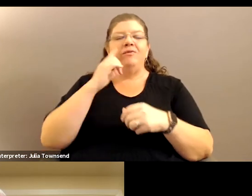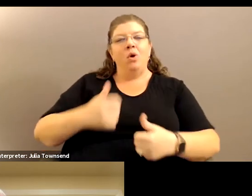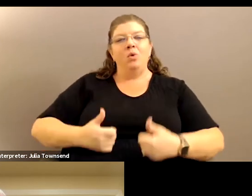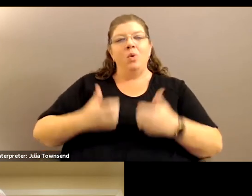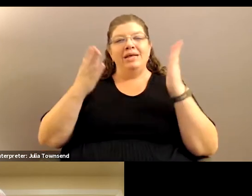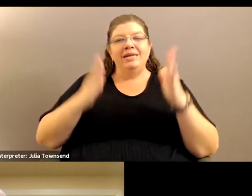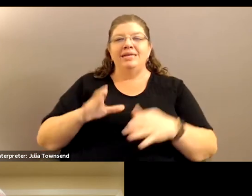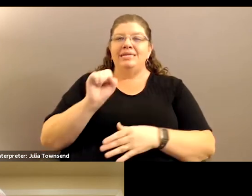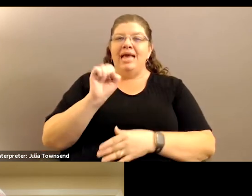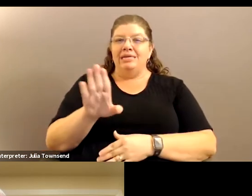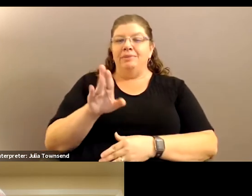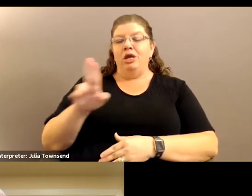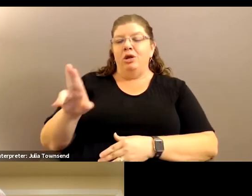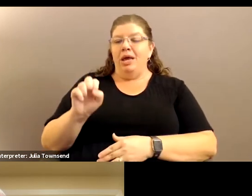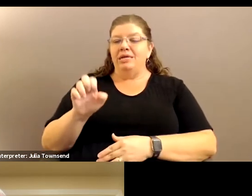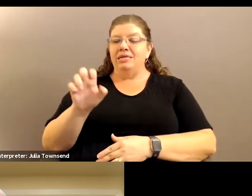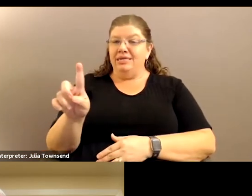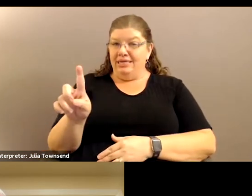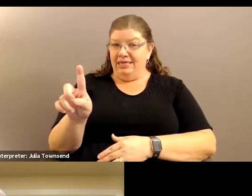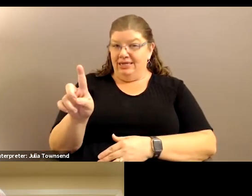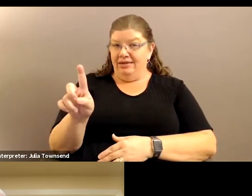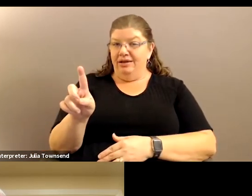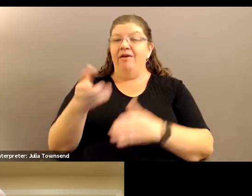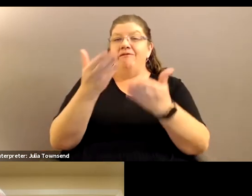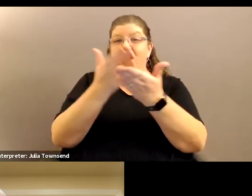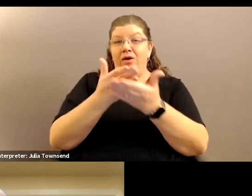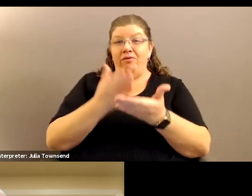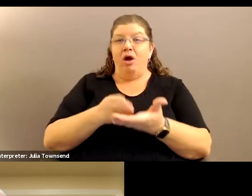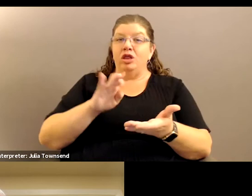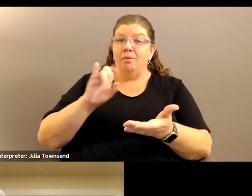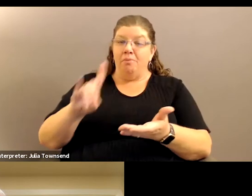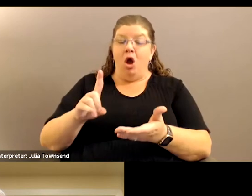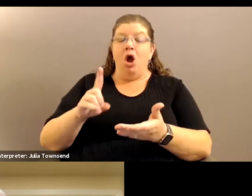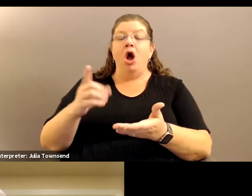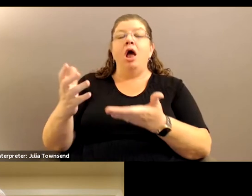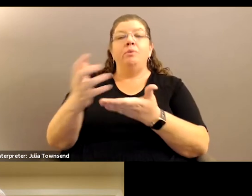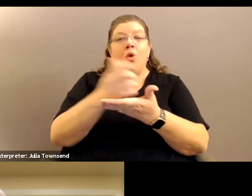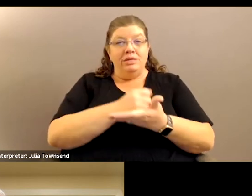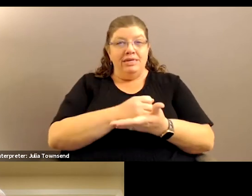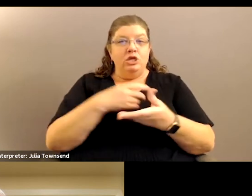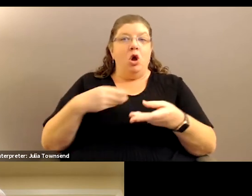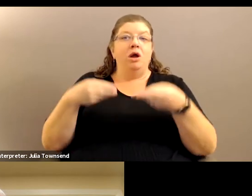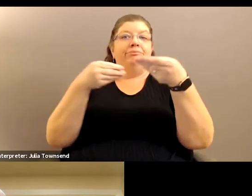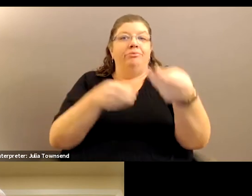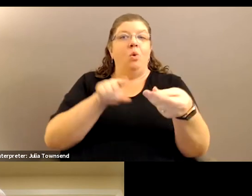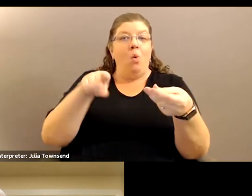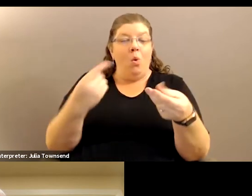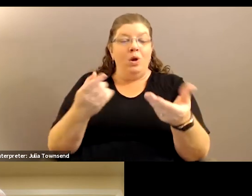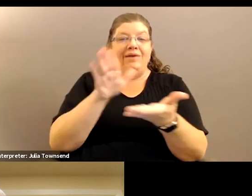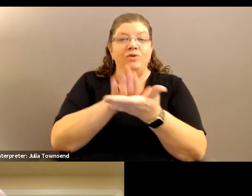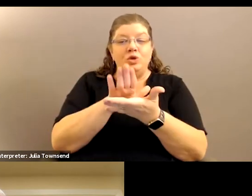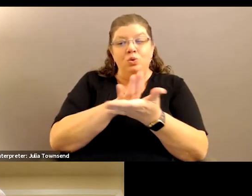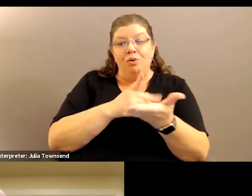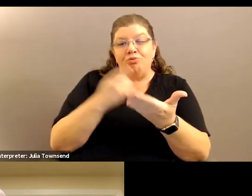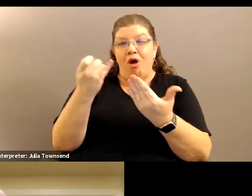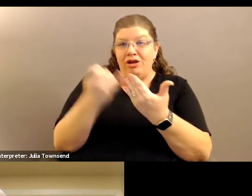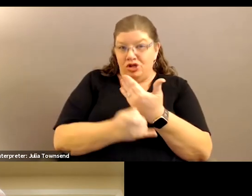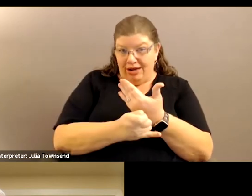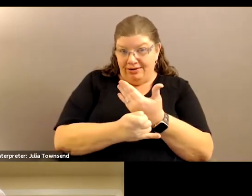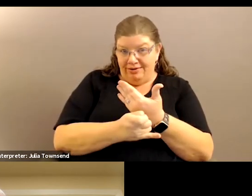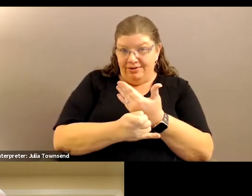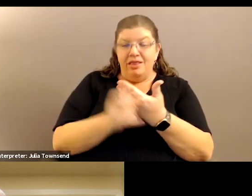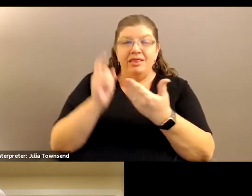of sbusd verifying that bond proceeds are expended only for the school projects on the